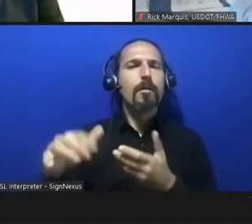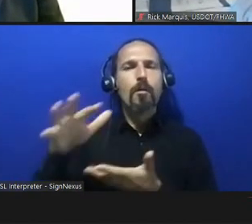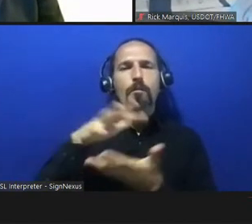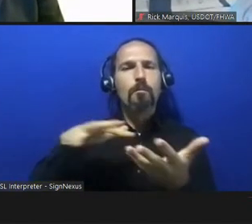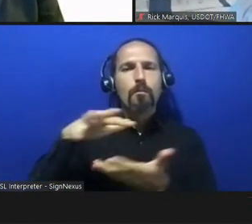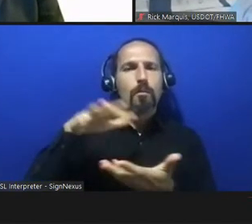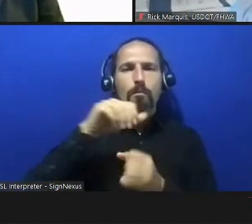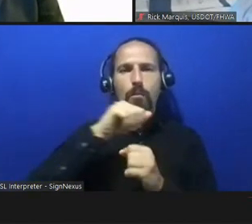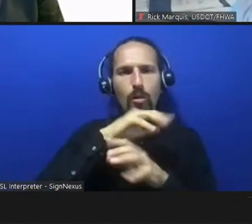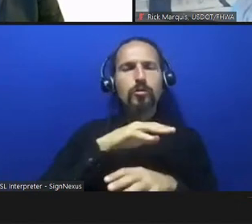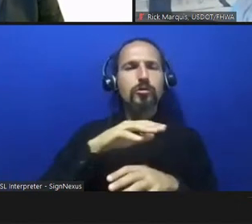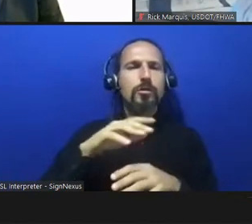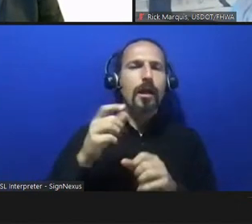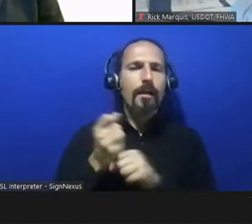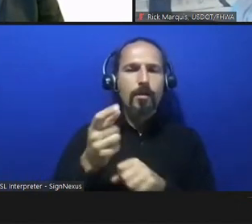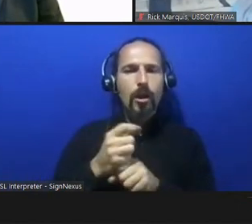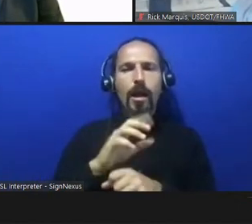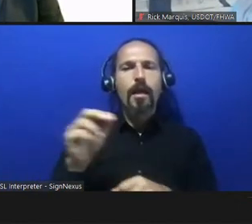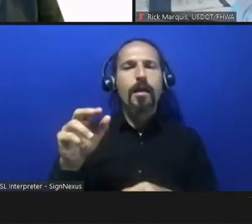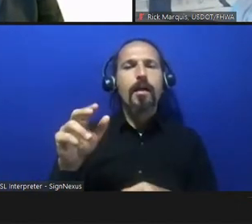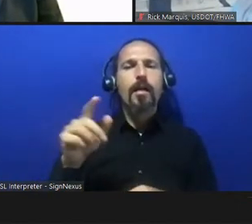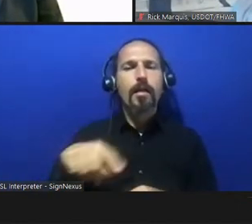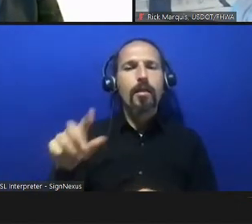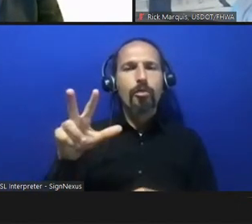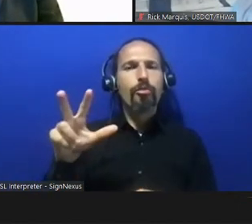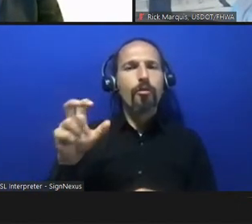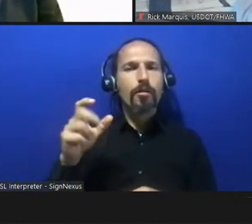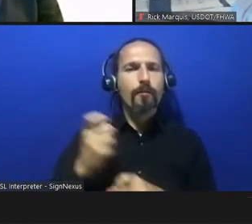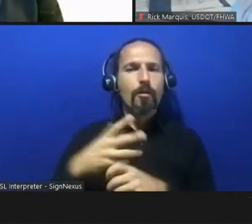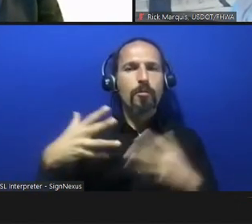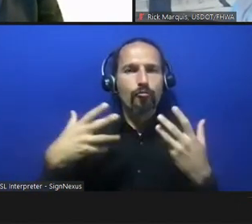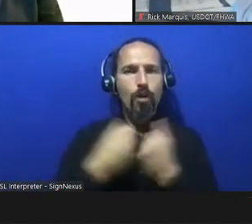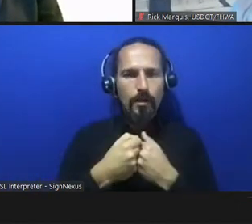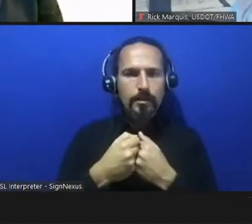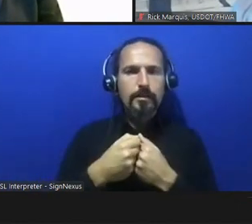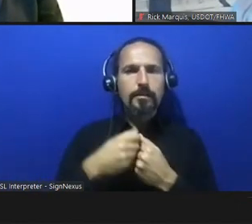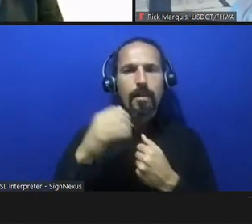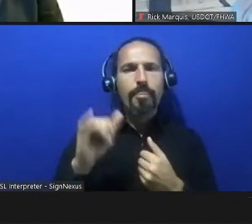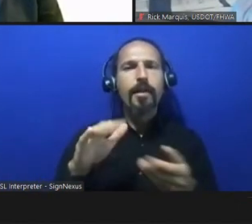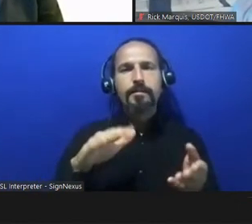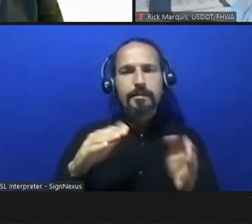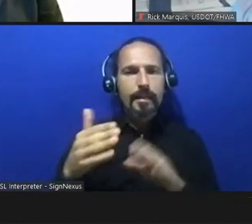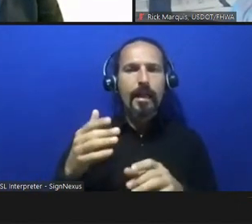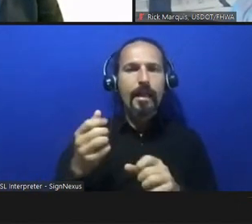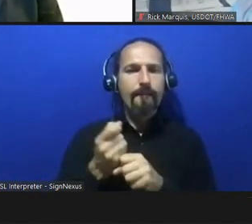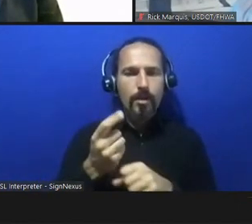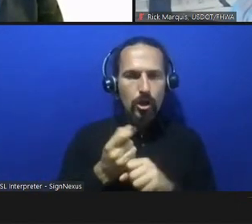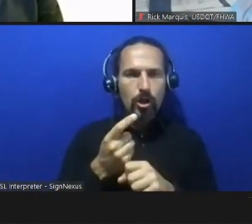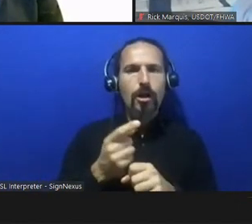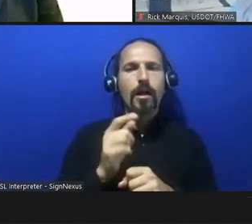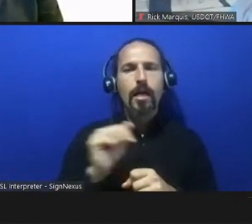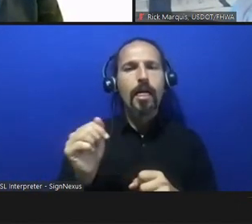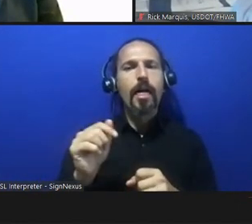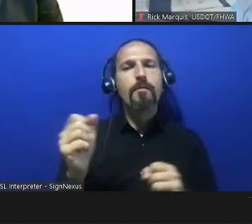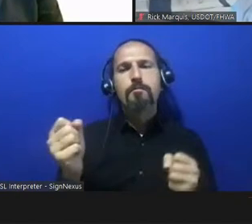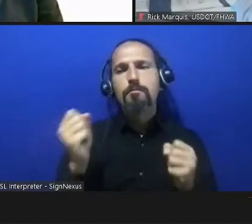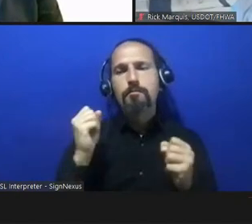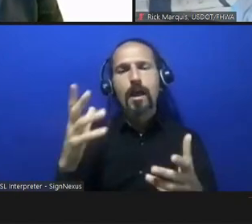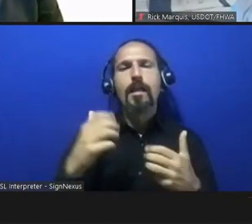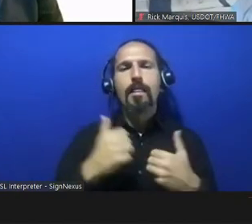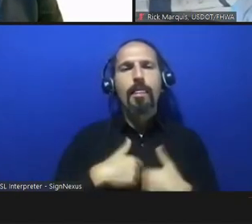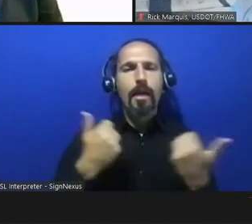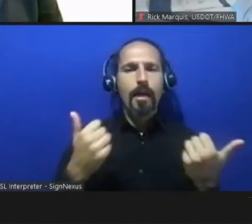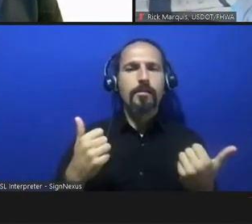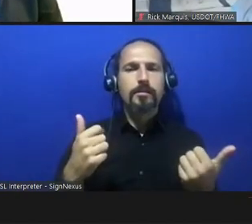year and about 300 crap from crashes uh those are deaths per year and then countless lives life